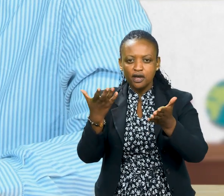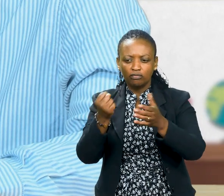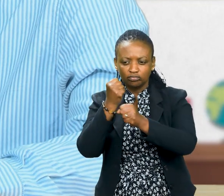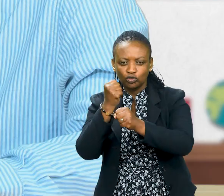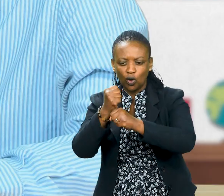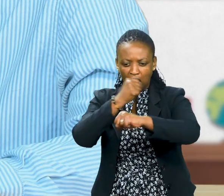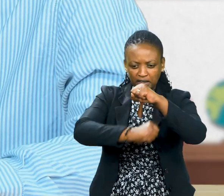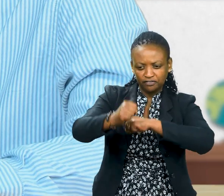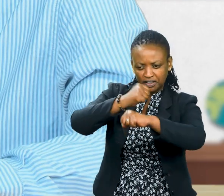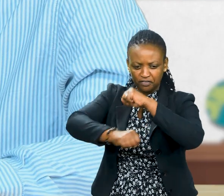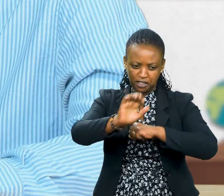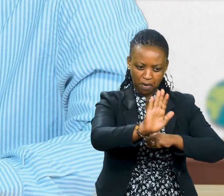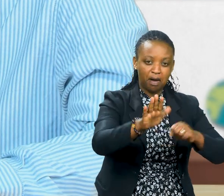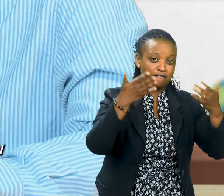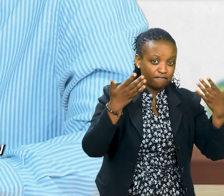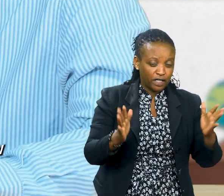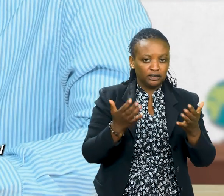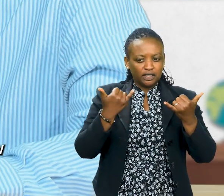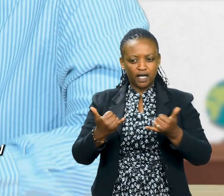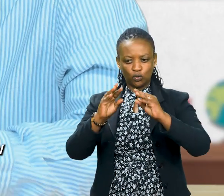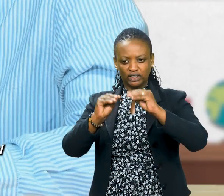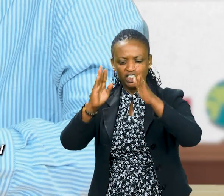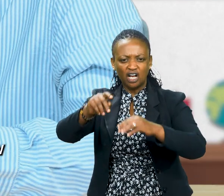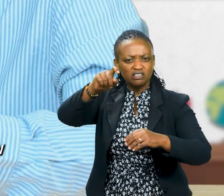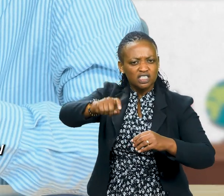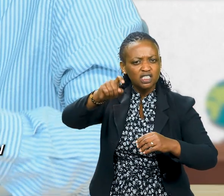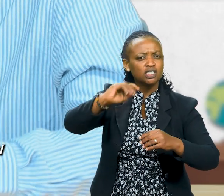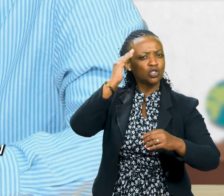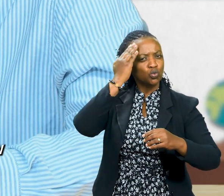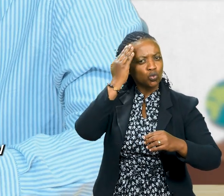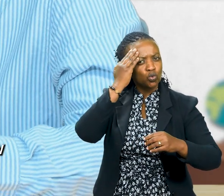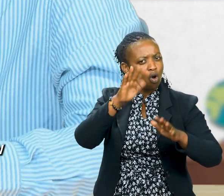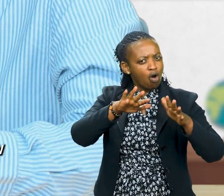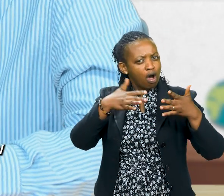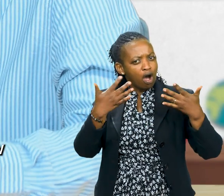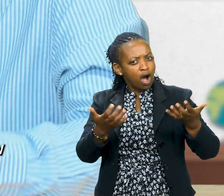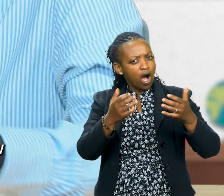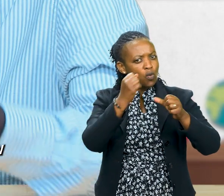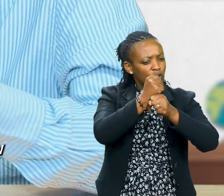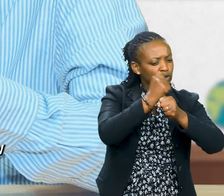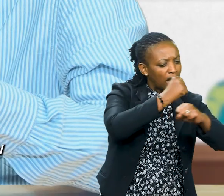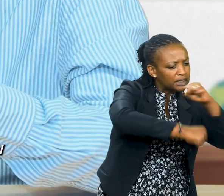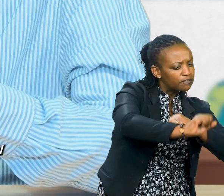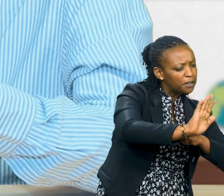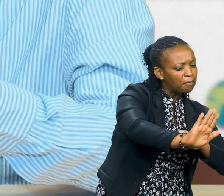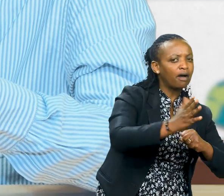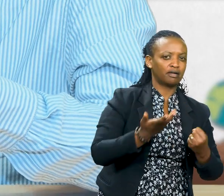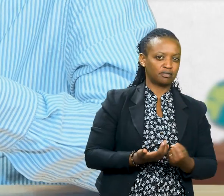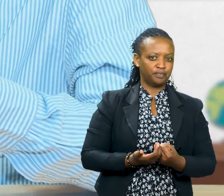already done their activities, and now the teacher needs to know how they have done the